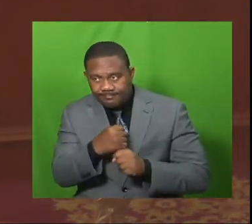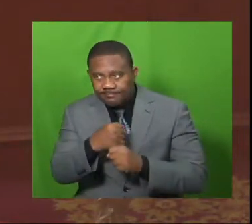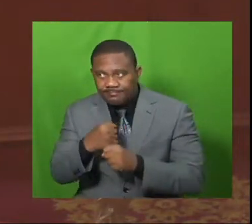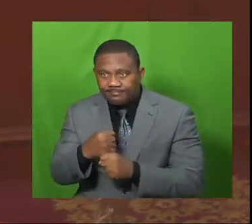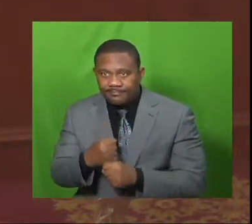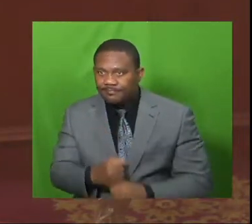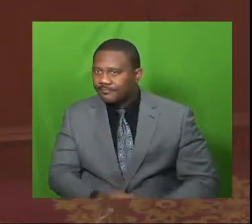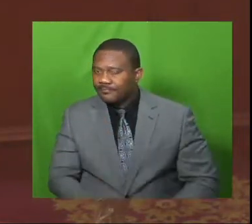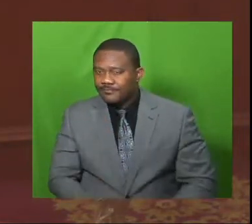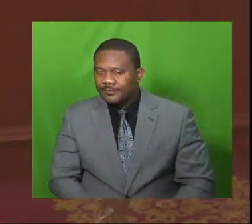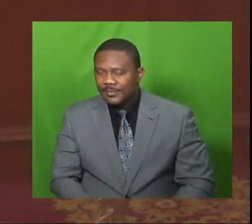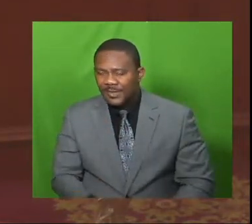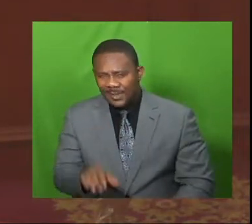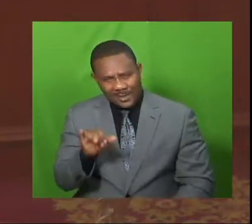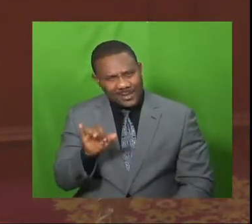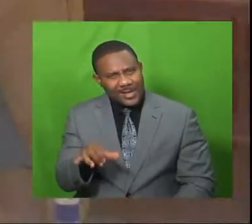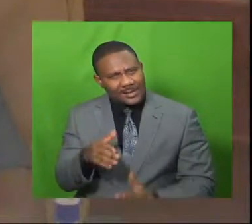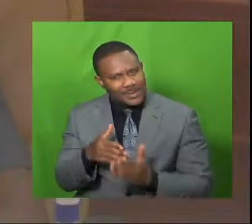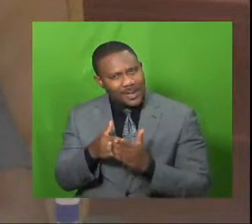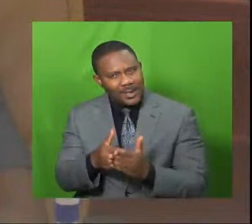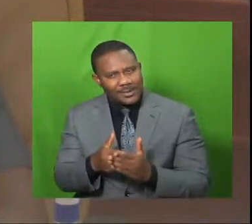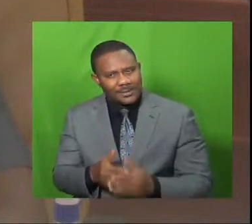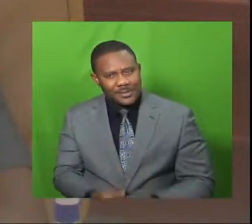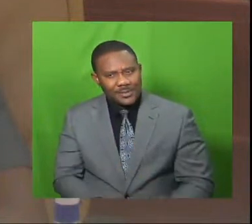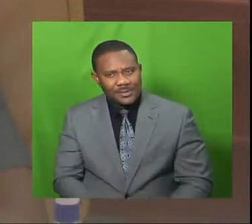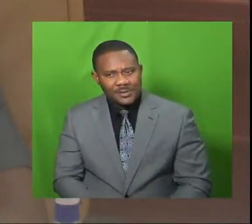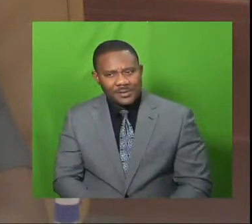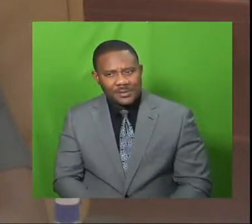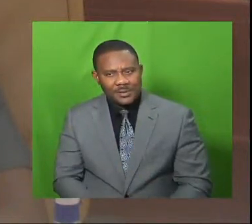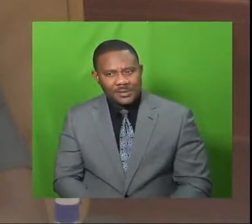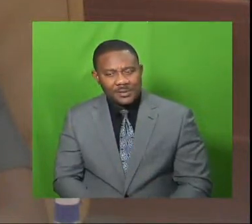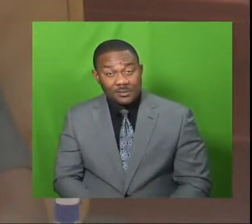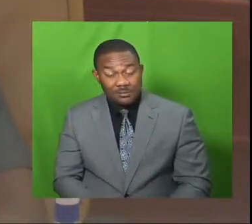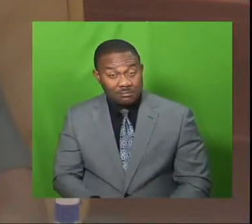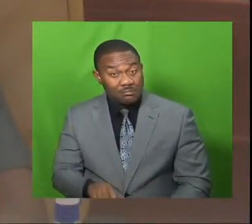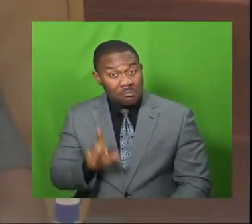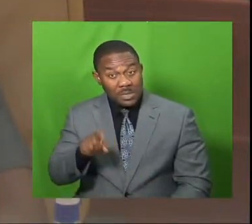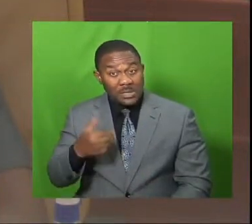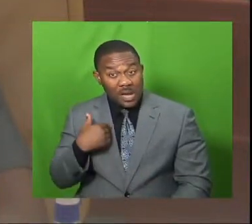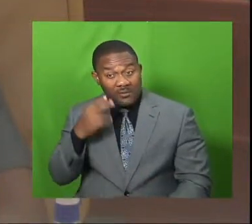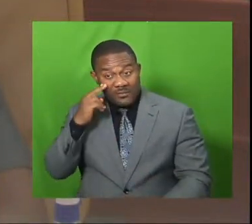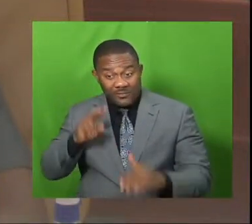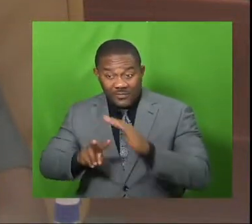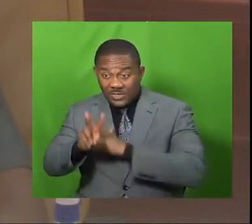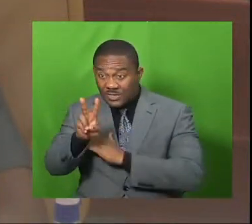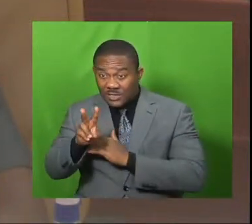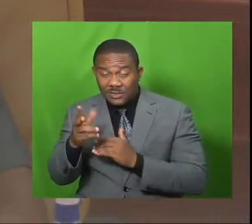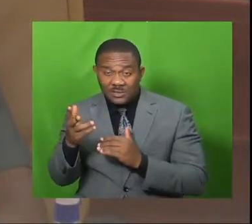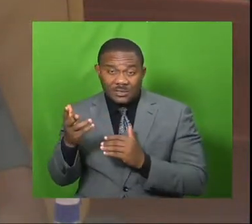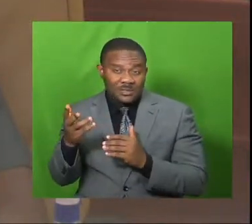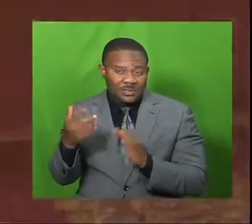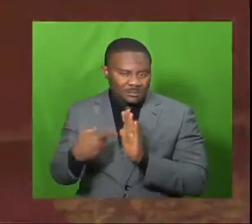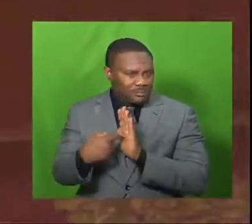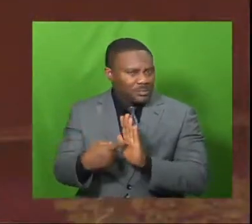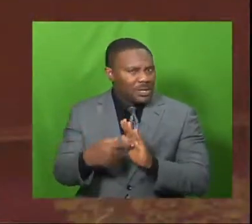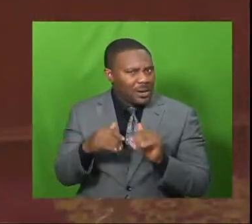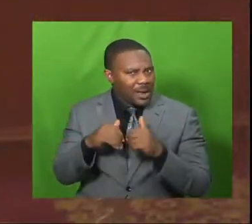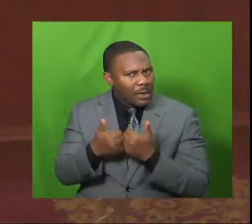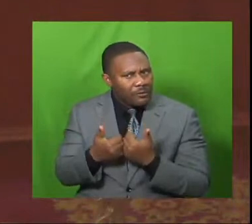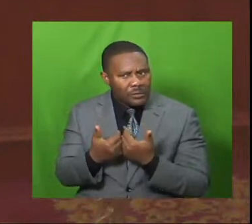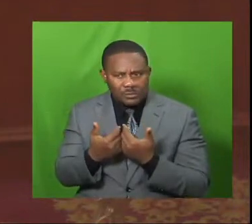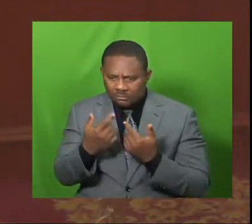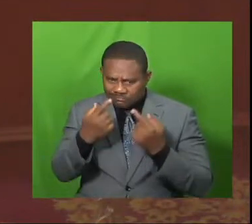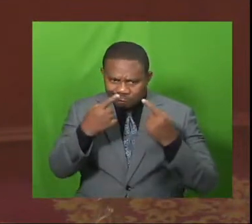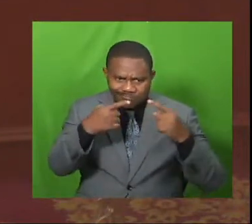Mr. Speaker, that is what leadership is about. Leadership is about vision, and a vision that is demonstrated by concrete